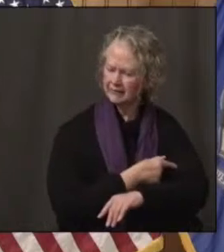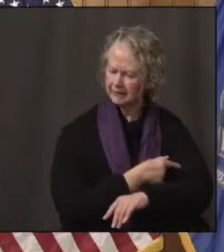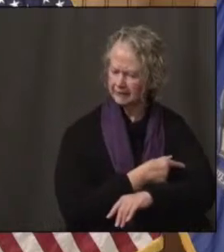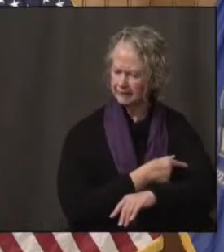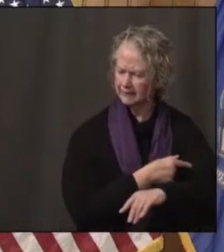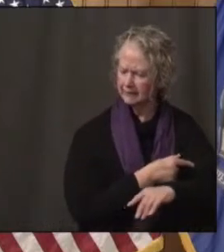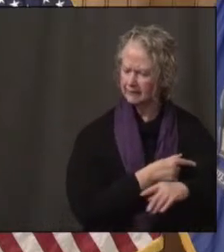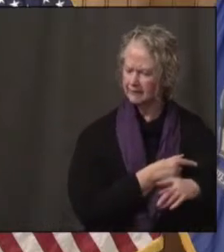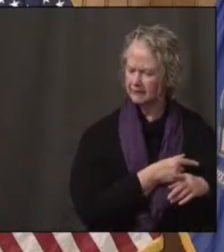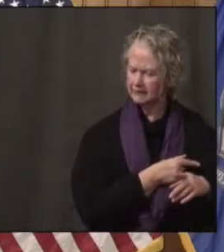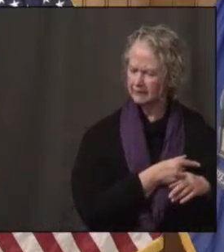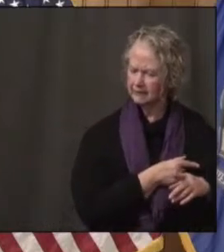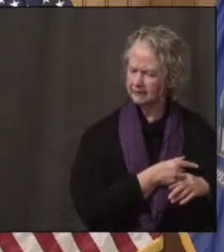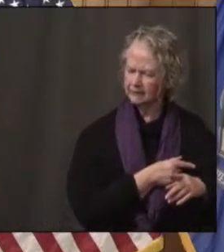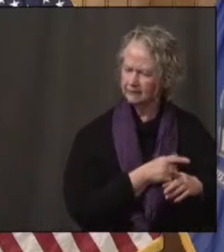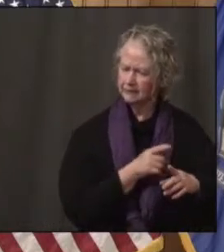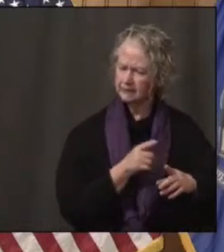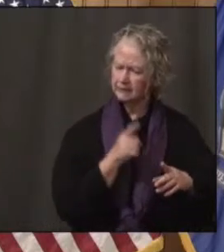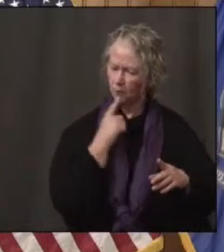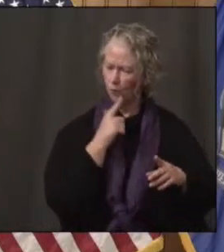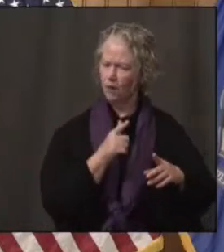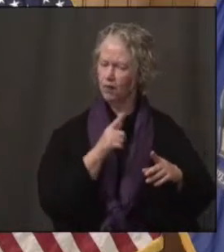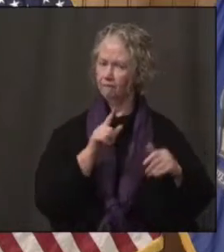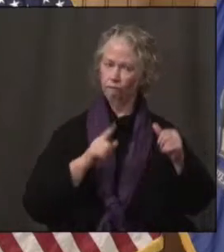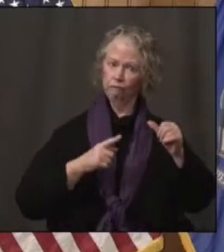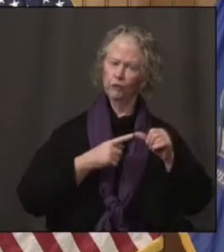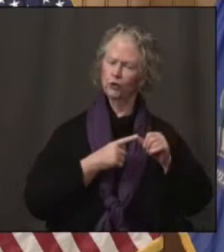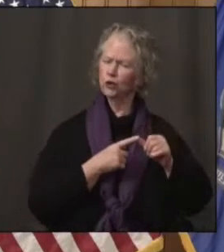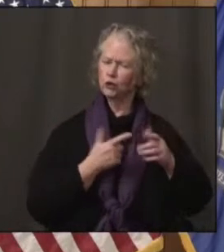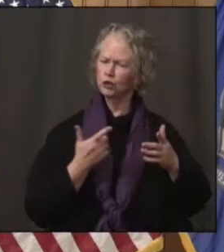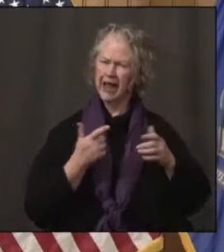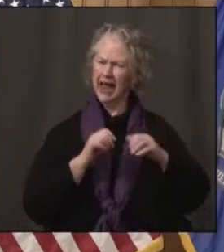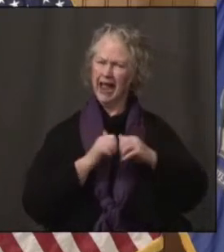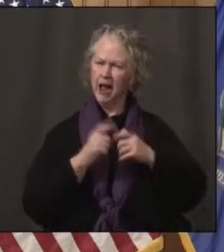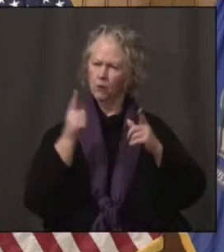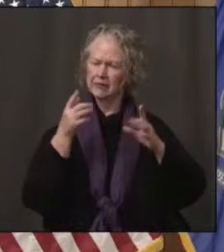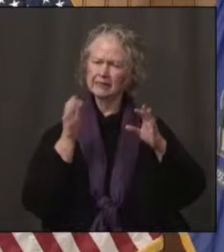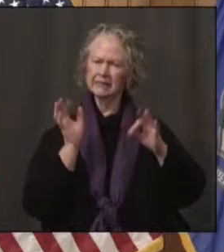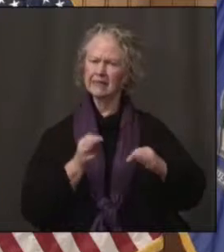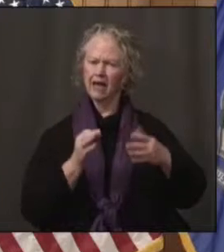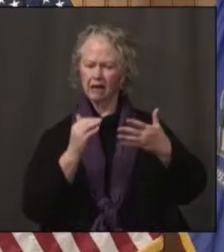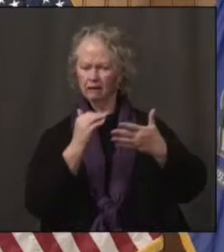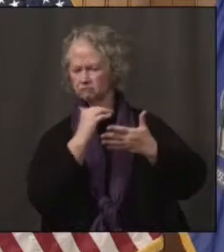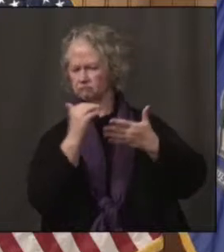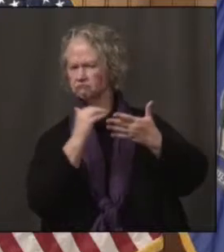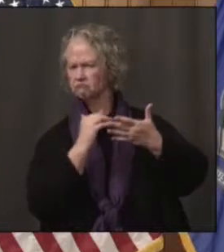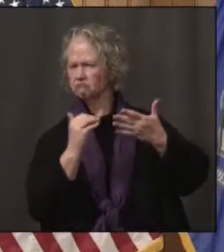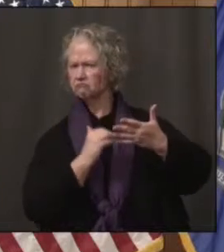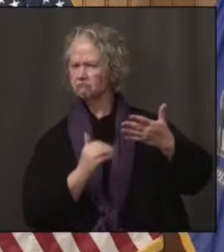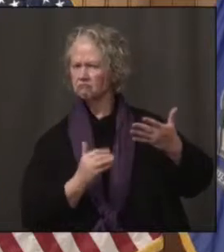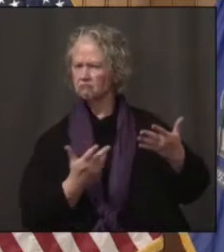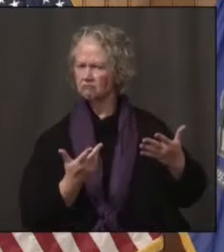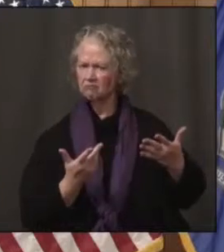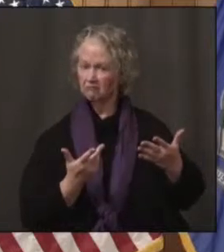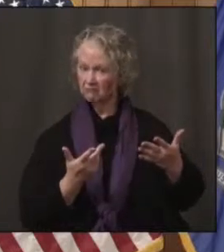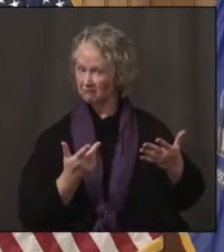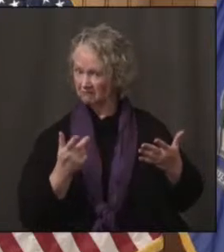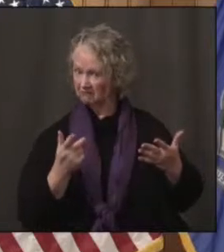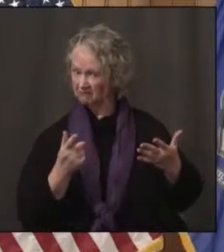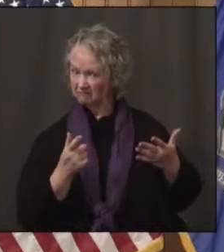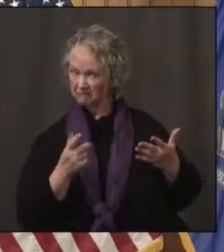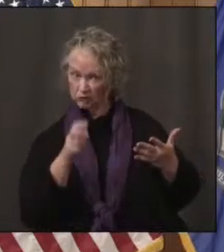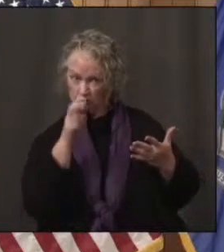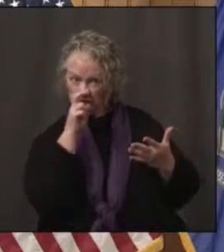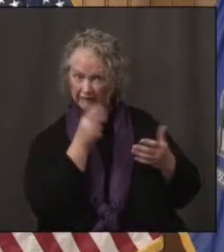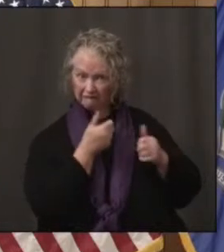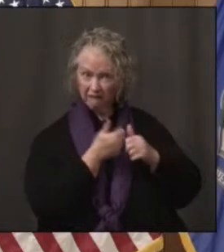appointments will open to them first. So what's the stratification of phase 1B, and how strict will those stratifications